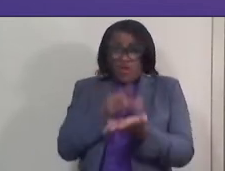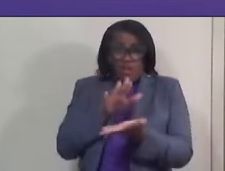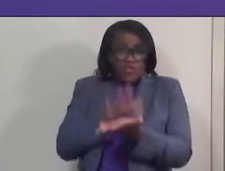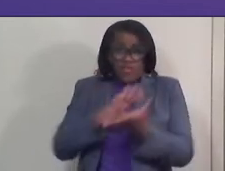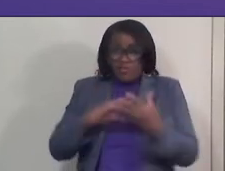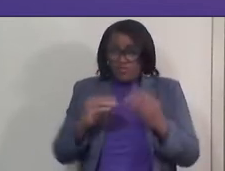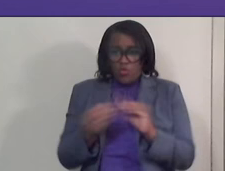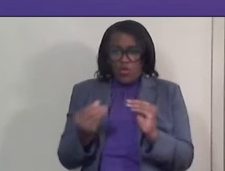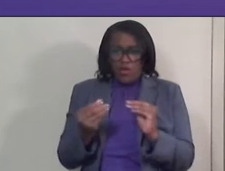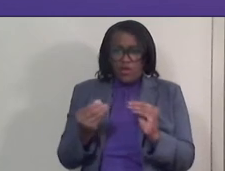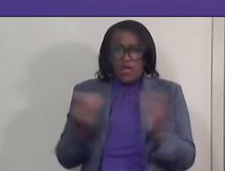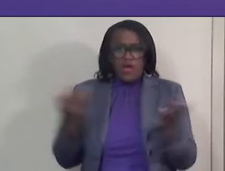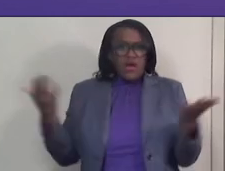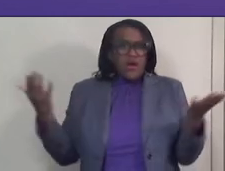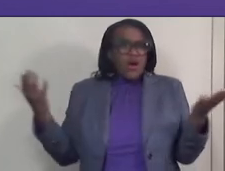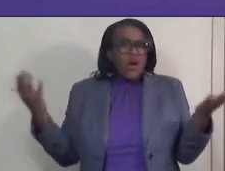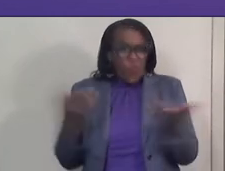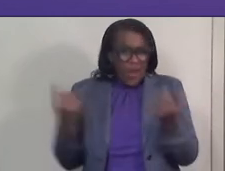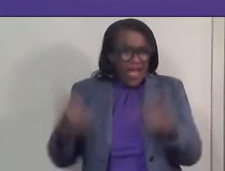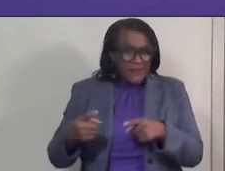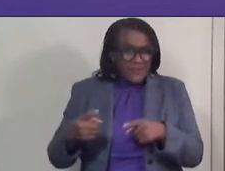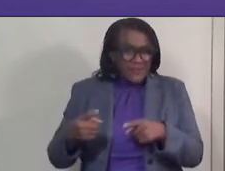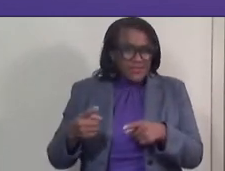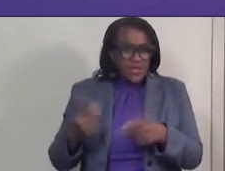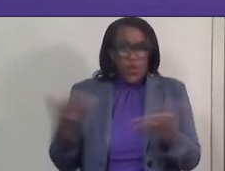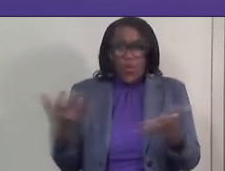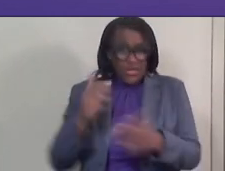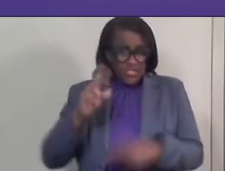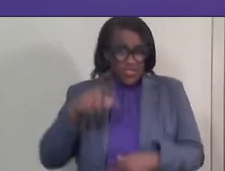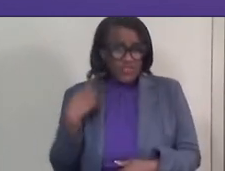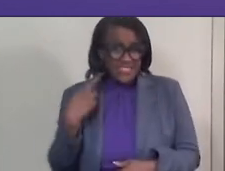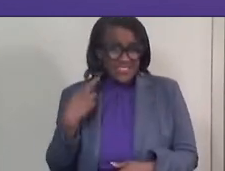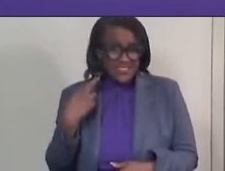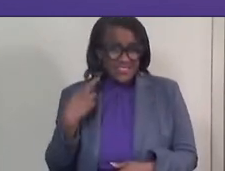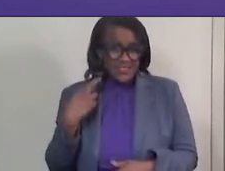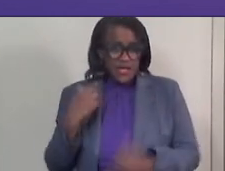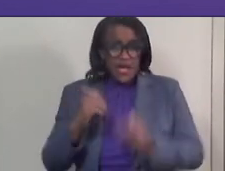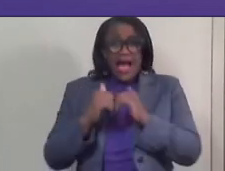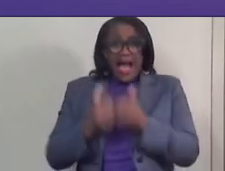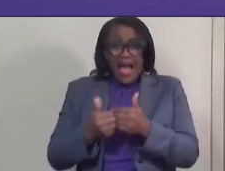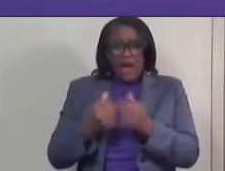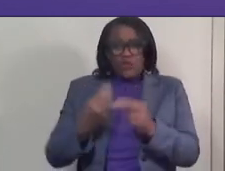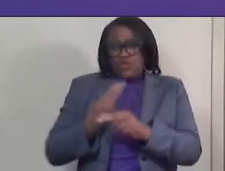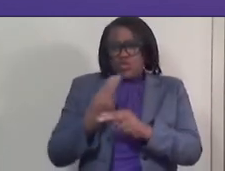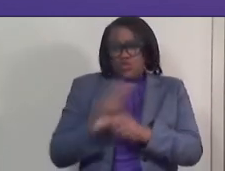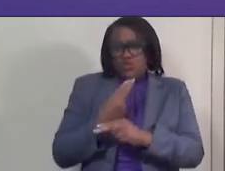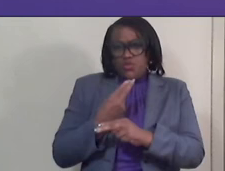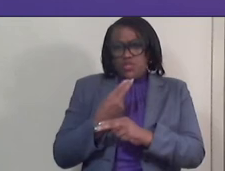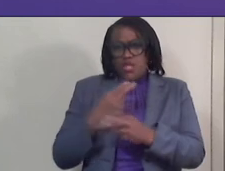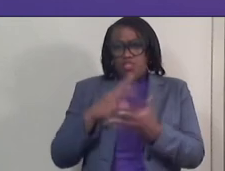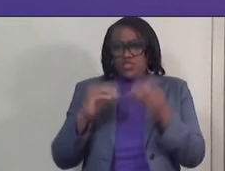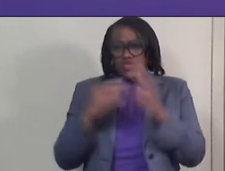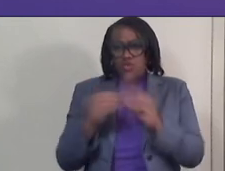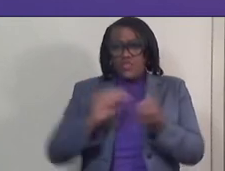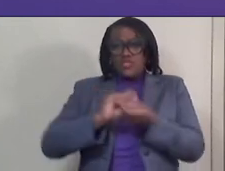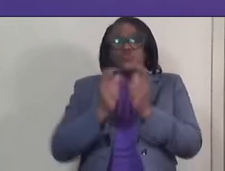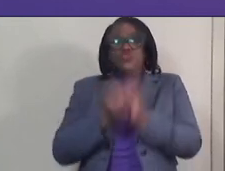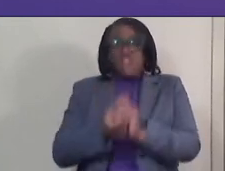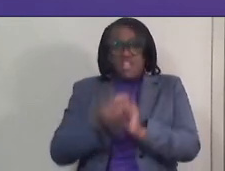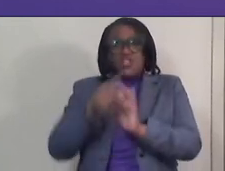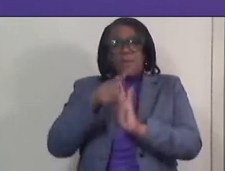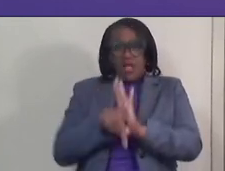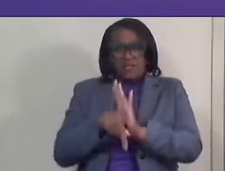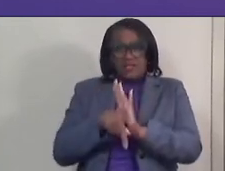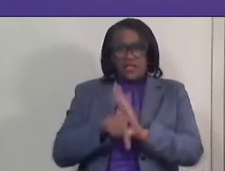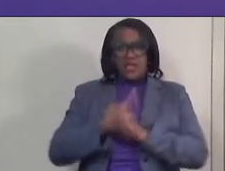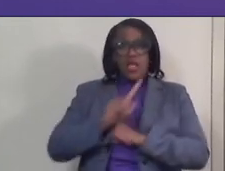stories? And how to use those stories to change policy? This question comes from Leah. So what